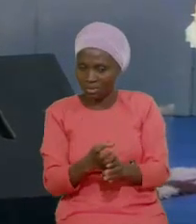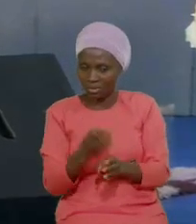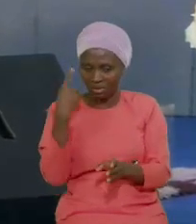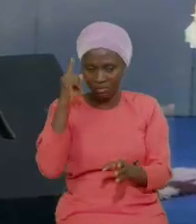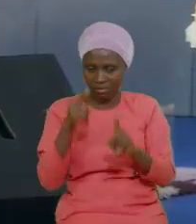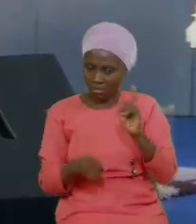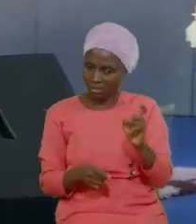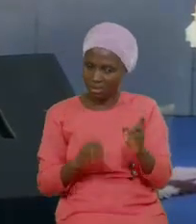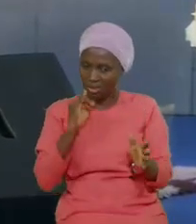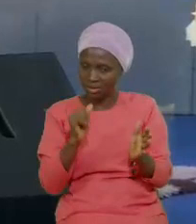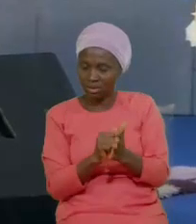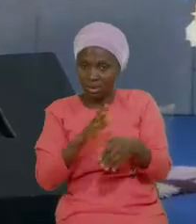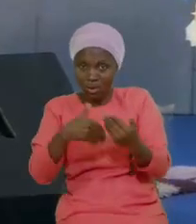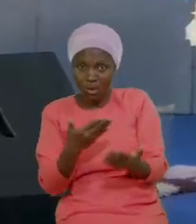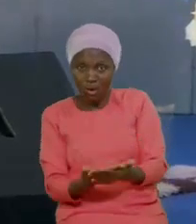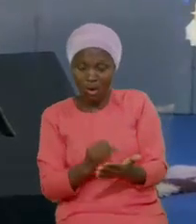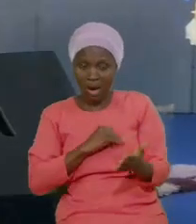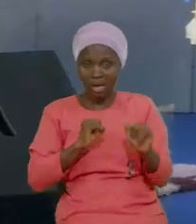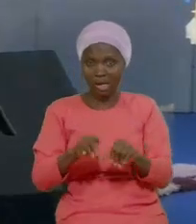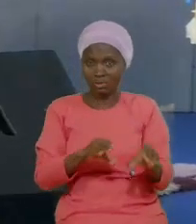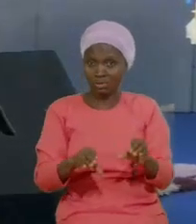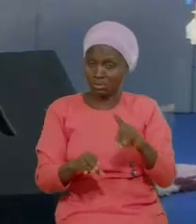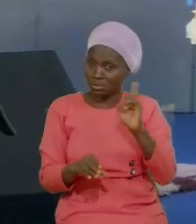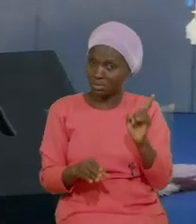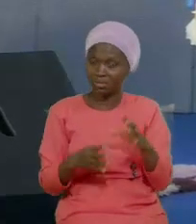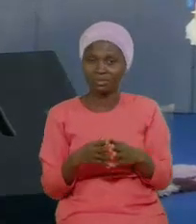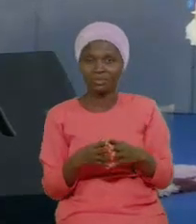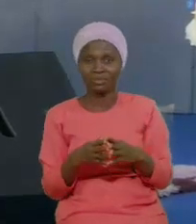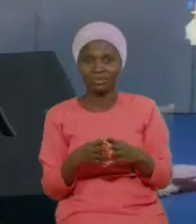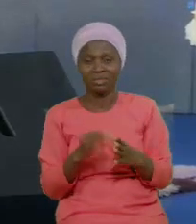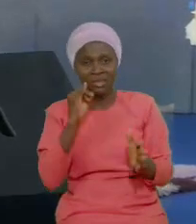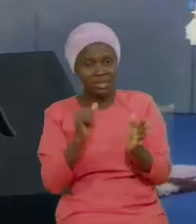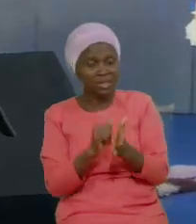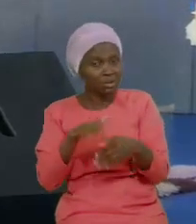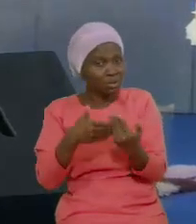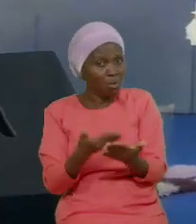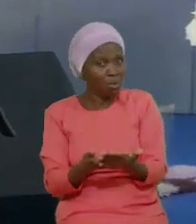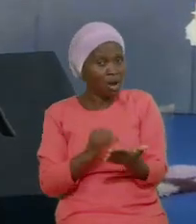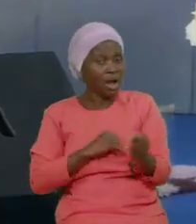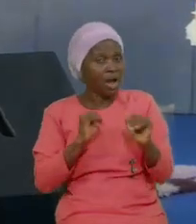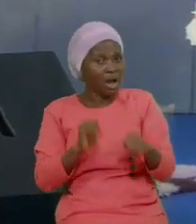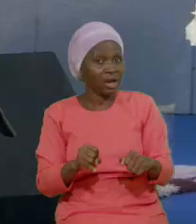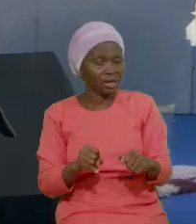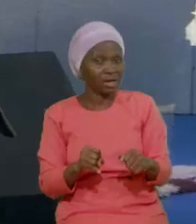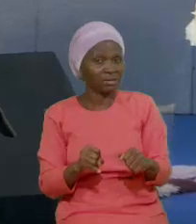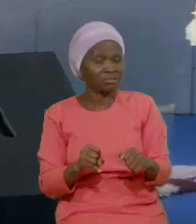Is that all I can do? Is that all I can amount to?